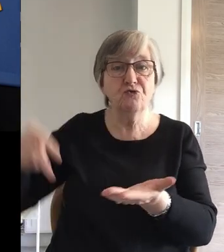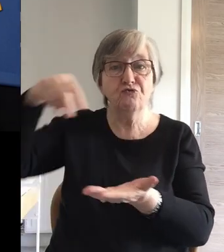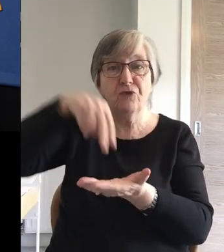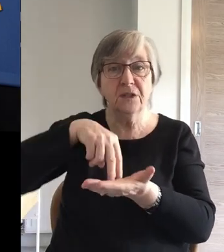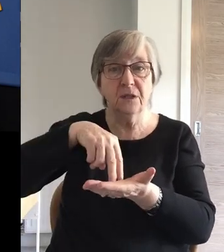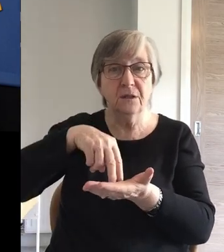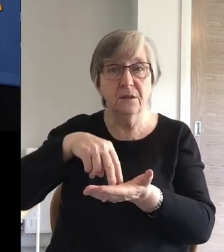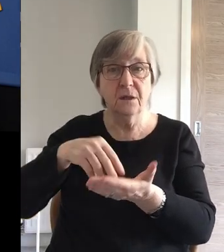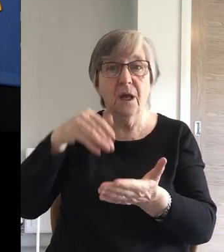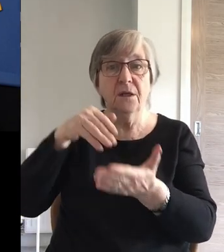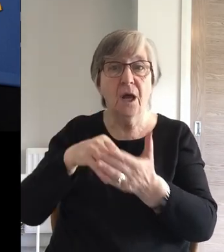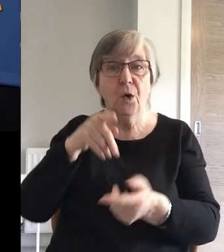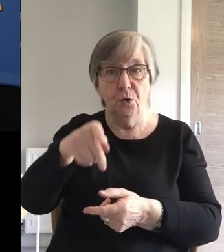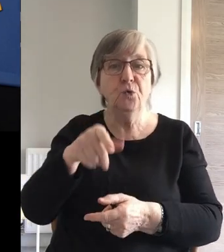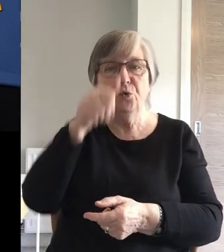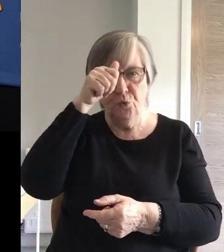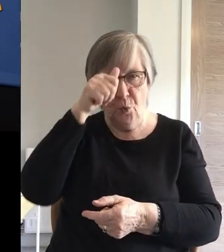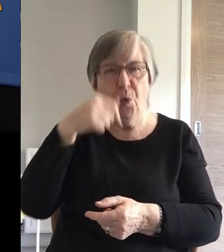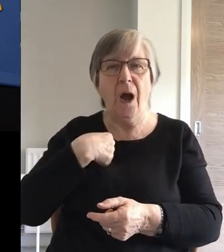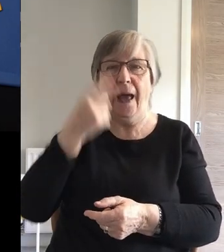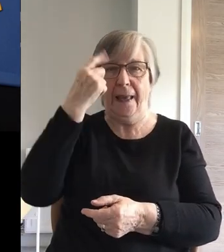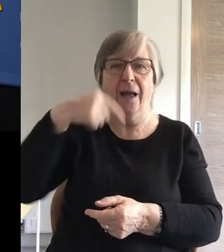now you can be sure of going to heaven.